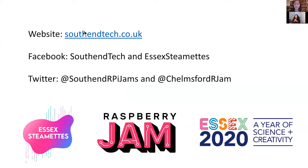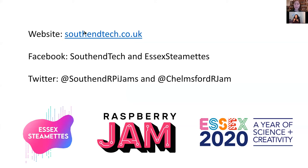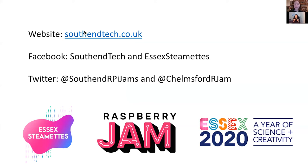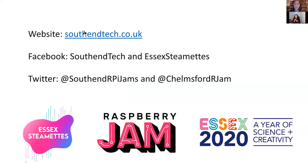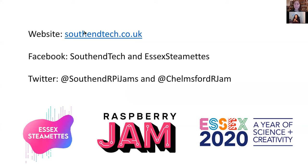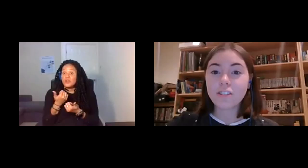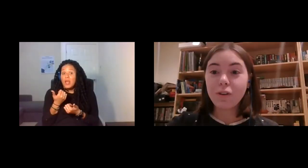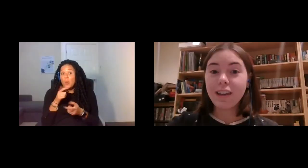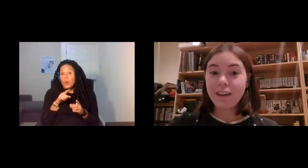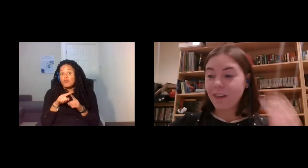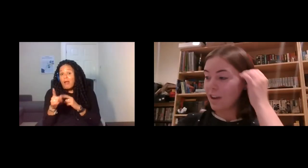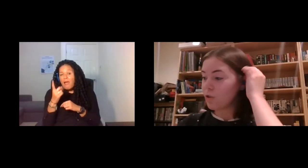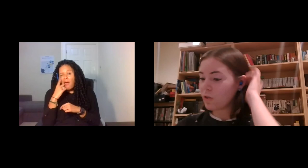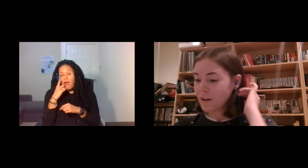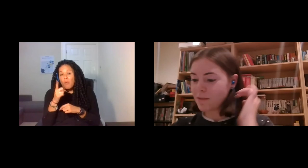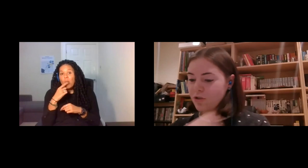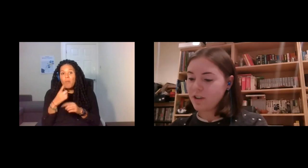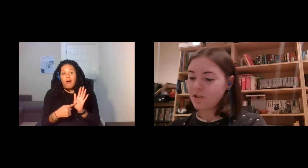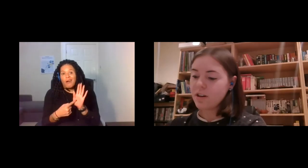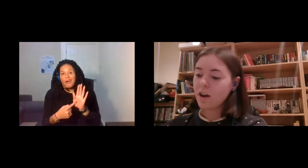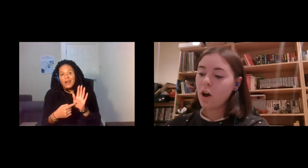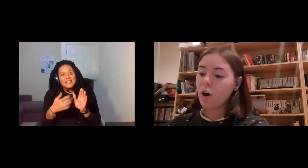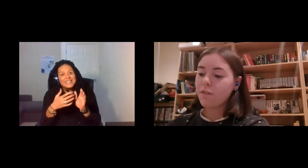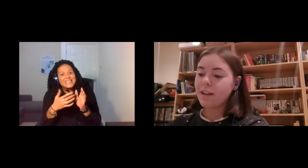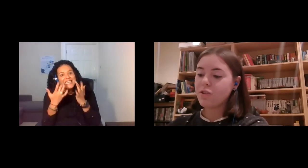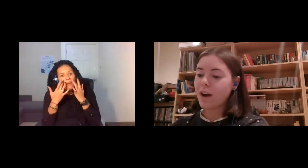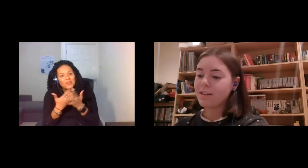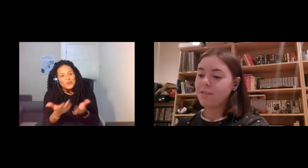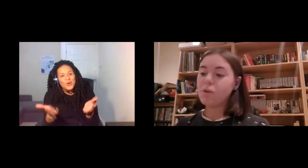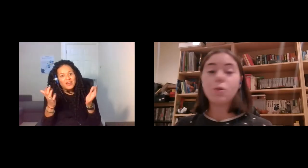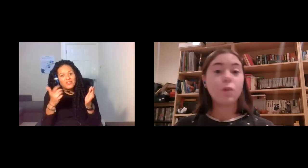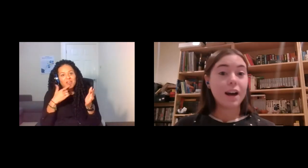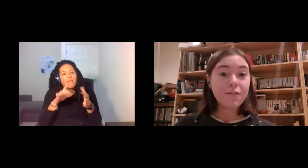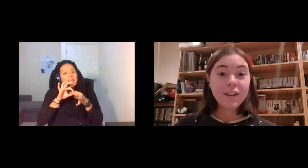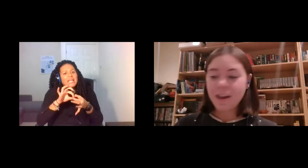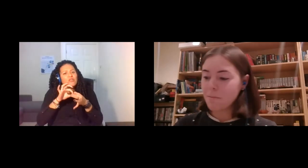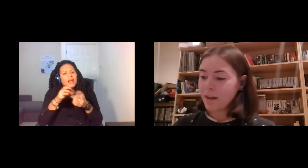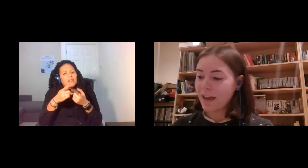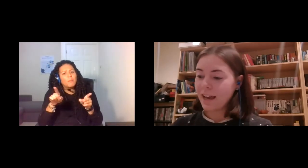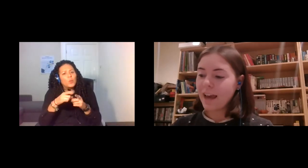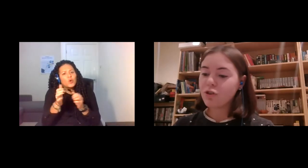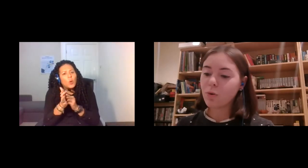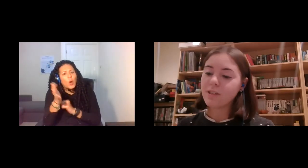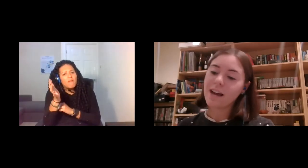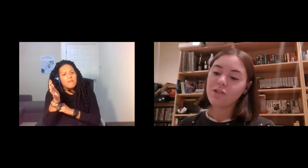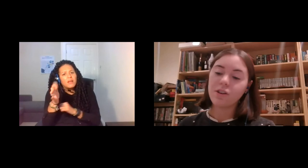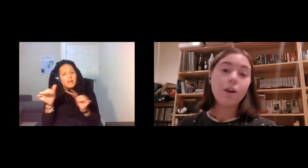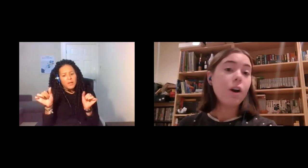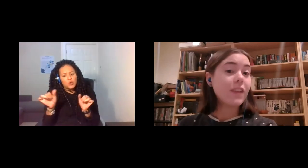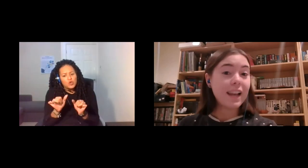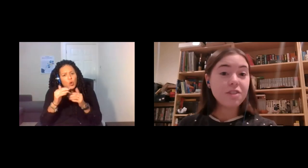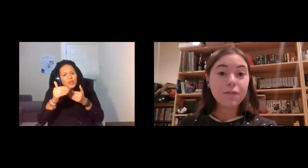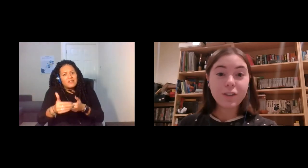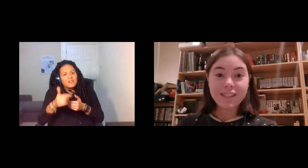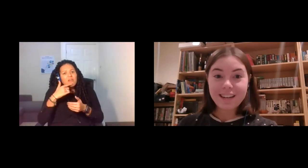I would like to give a short demonstration of the interactive musical glove, playing a short section of